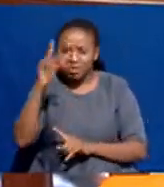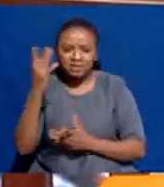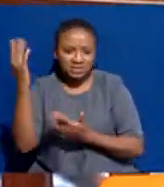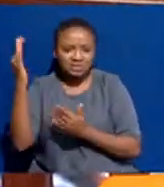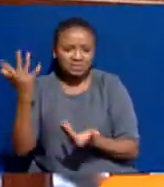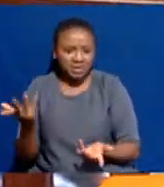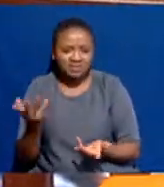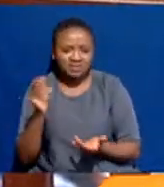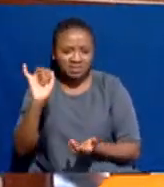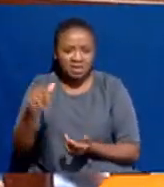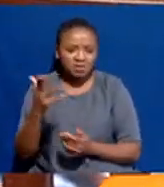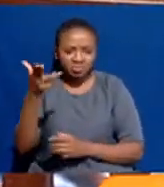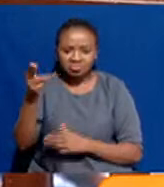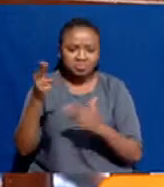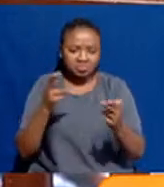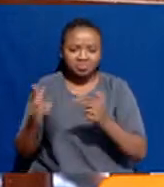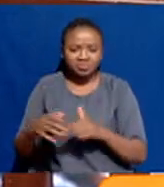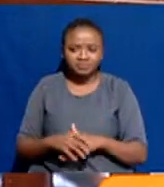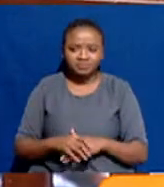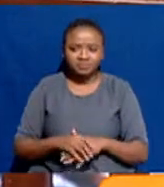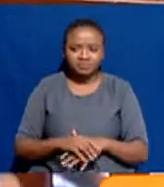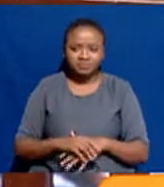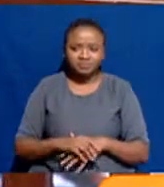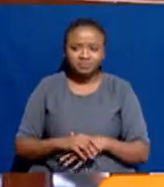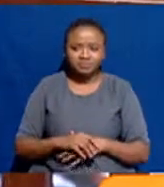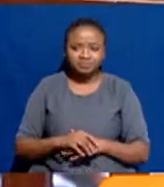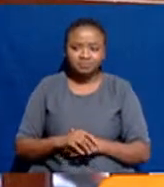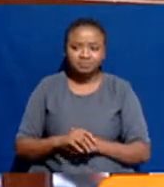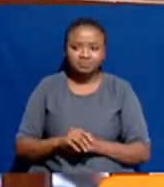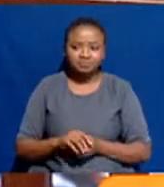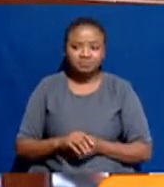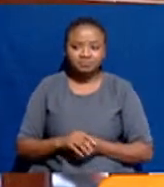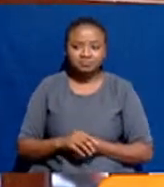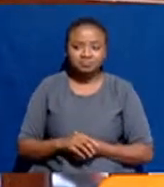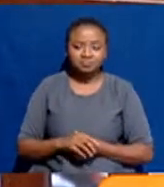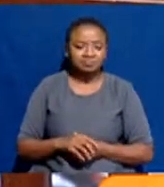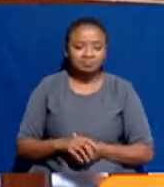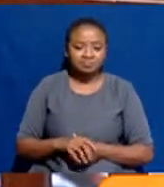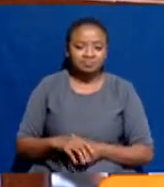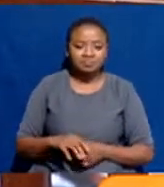Toto, if it's a doctor or a teacher being stoned, you know what to fault. But for a police officer,